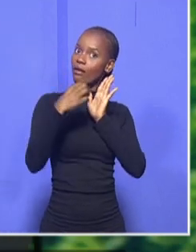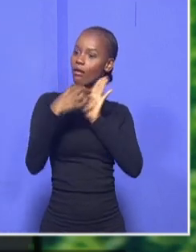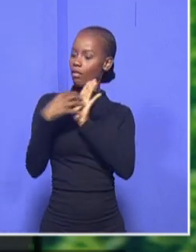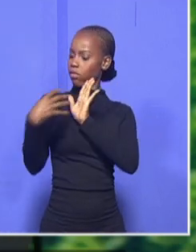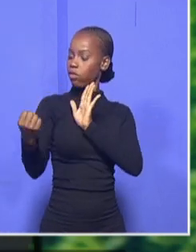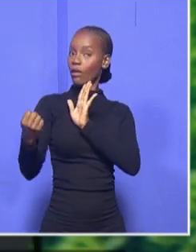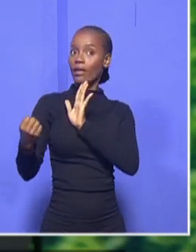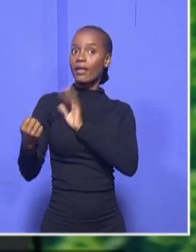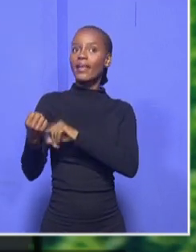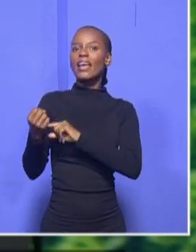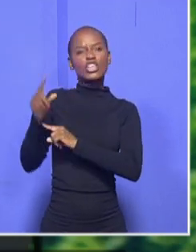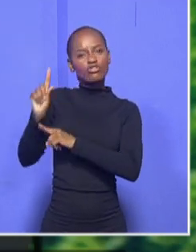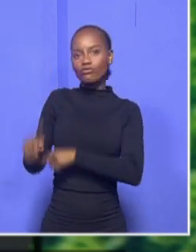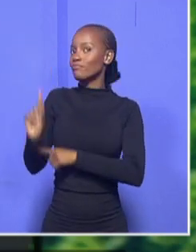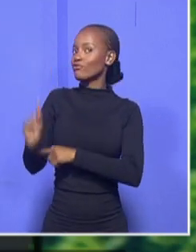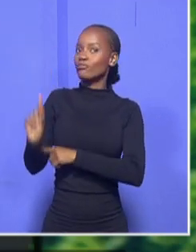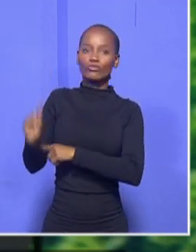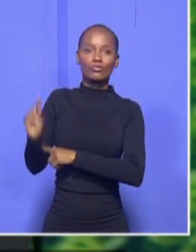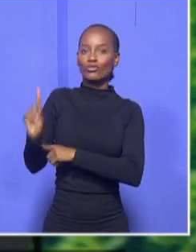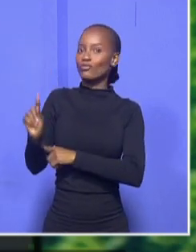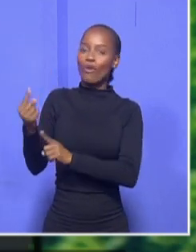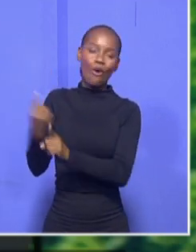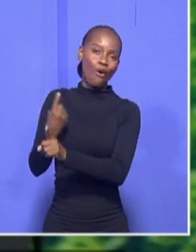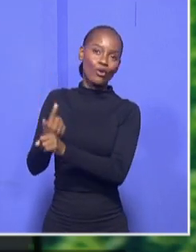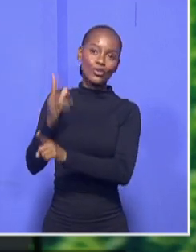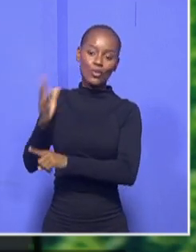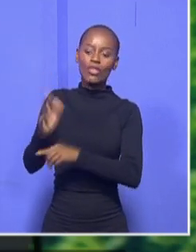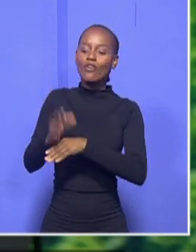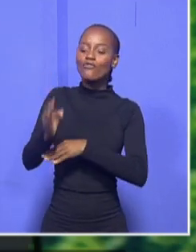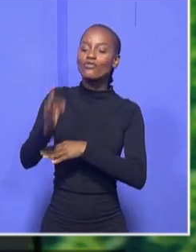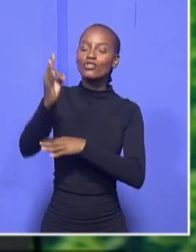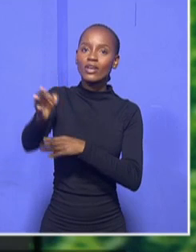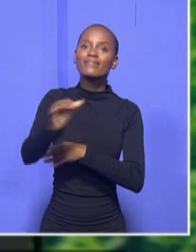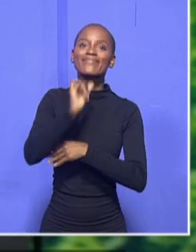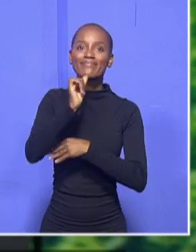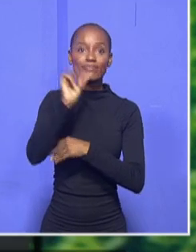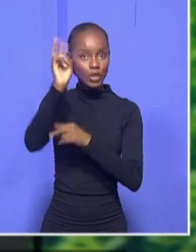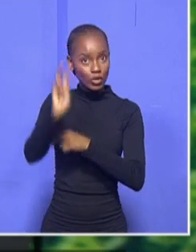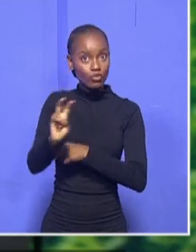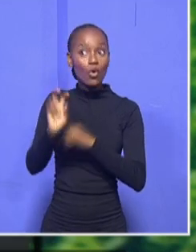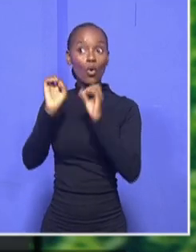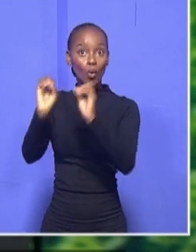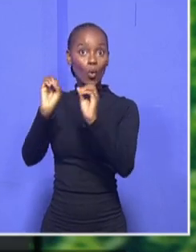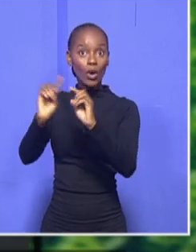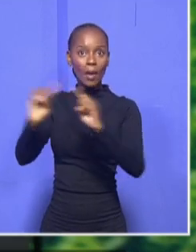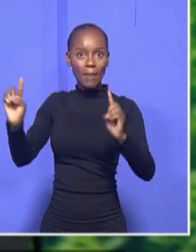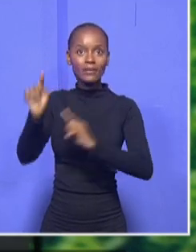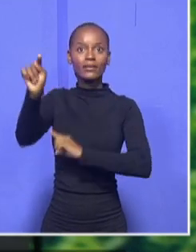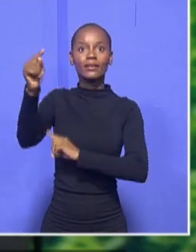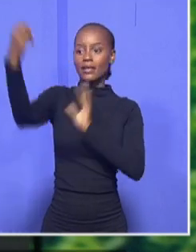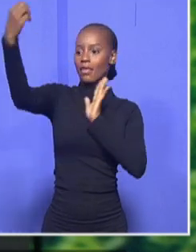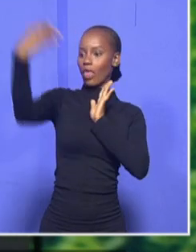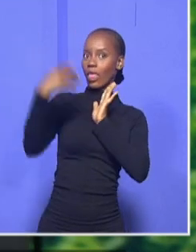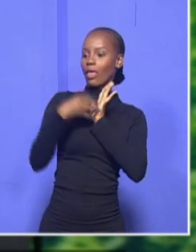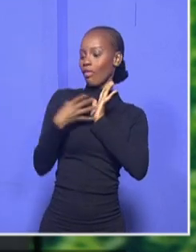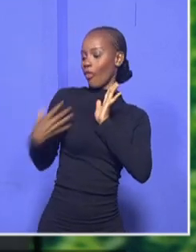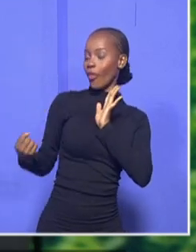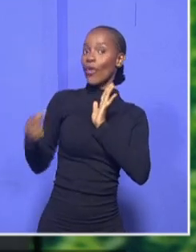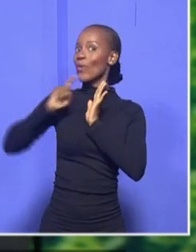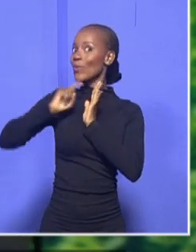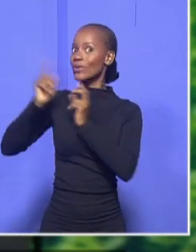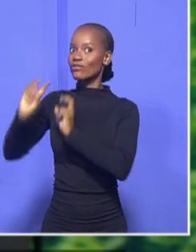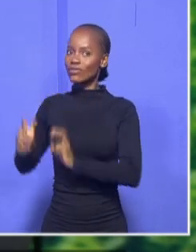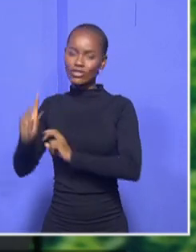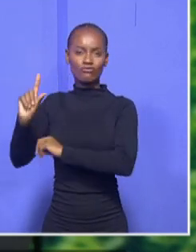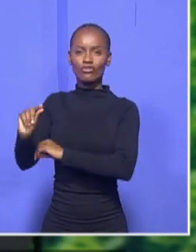plus grid will always be cheaper, or in the future will be cheaper than just grid by itself. So the need for solar is apparent. It's